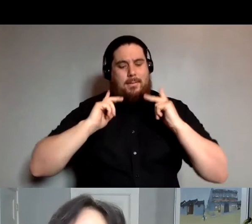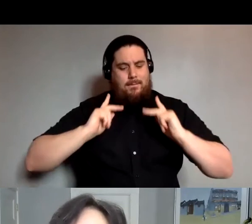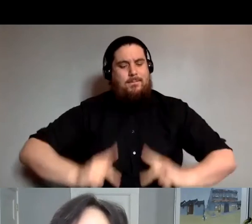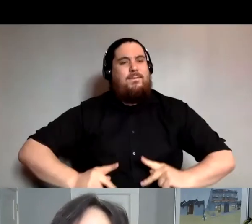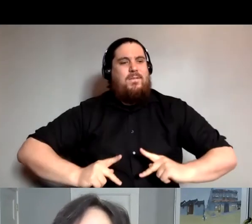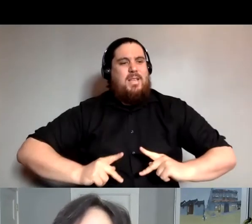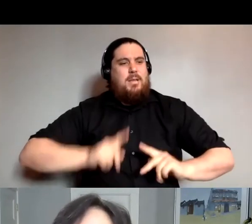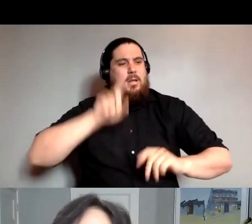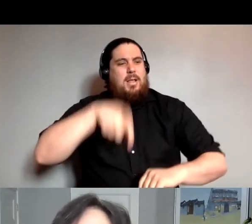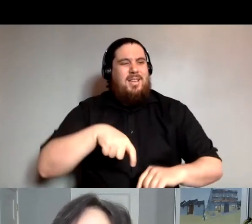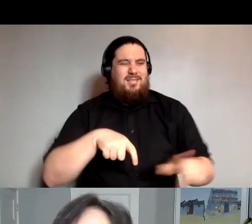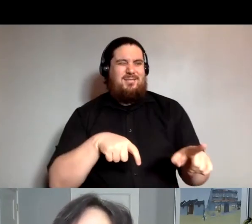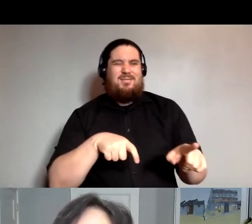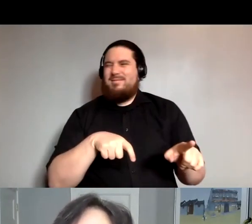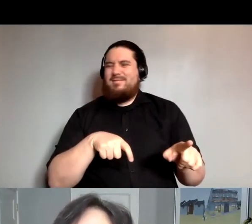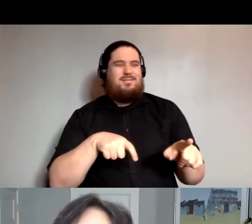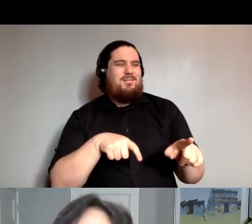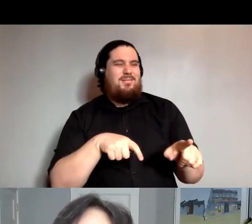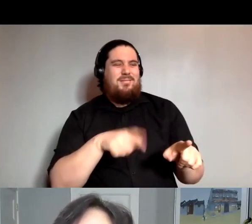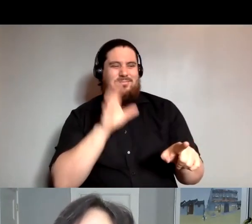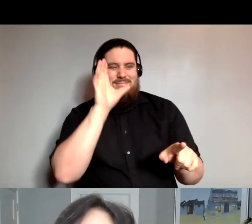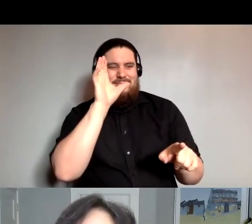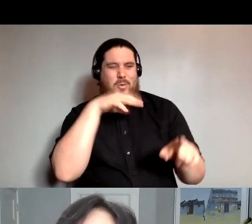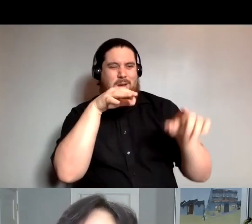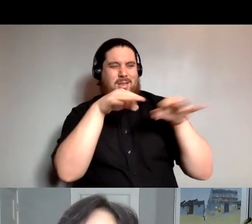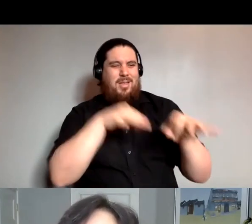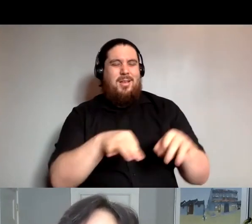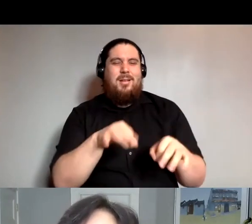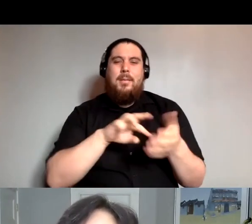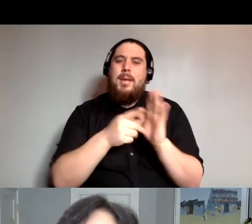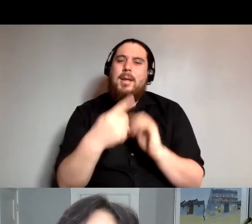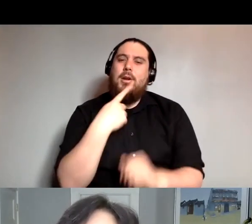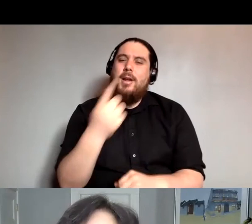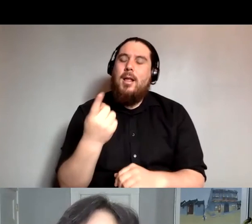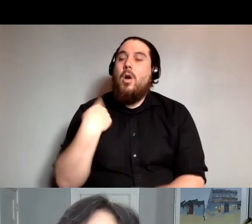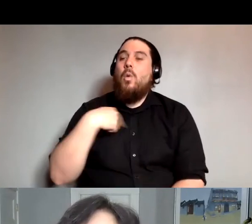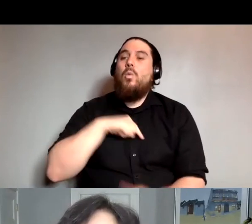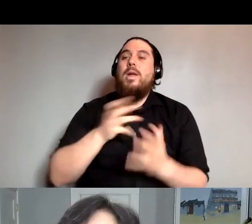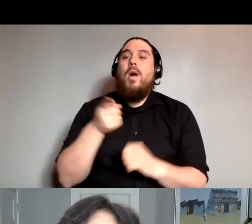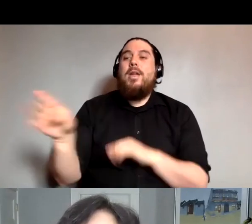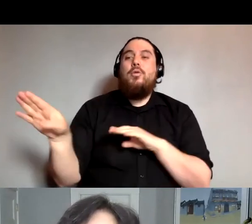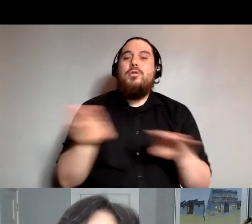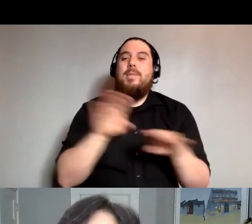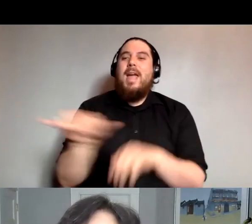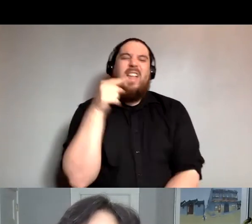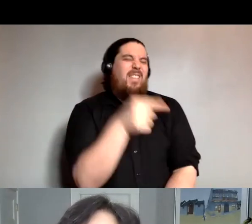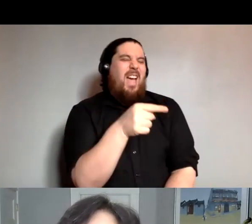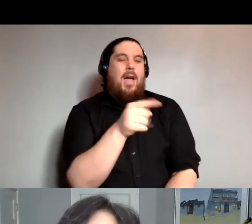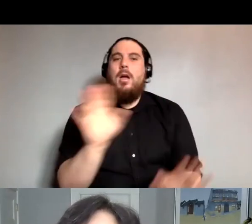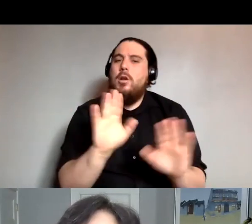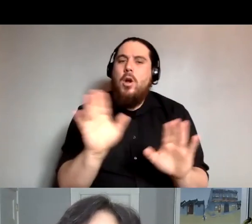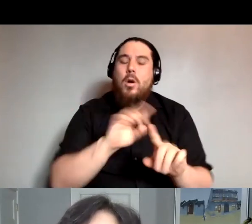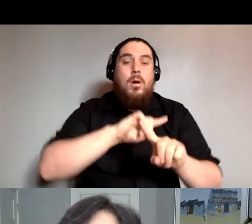unattractive. You're saying to some people, well, we expect you to behave in this certain way. Whereas actually, when you